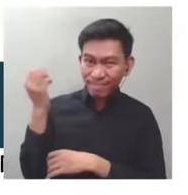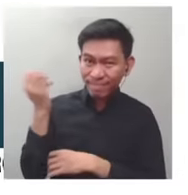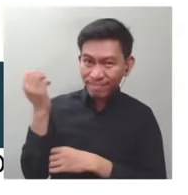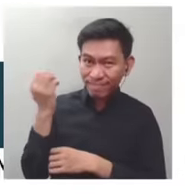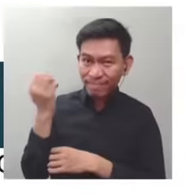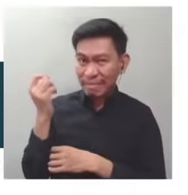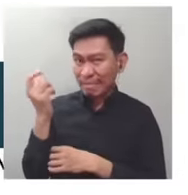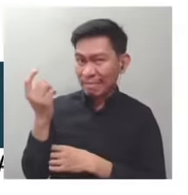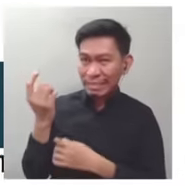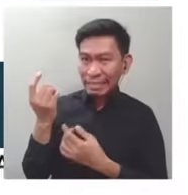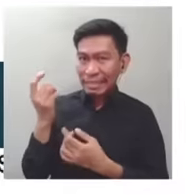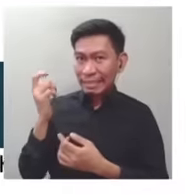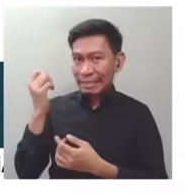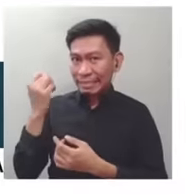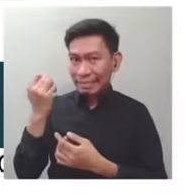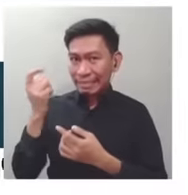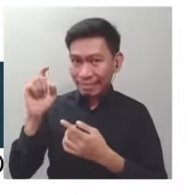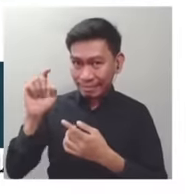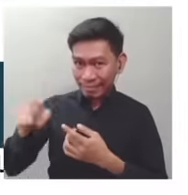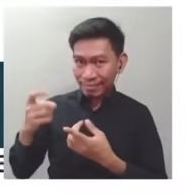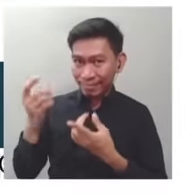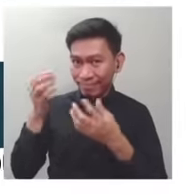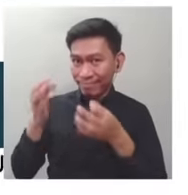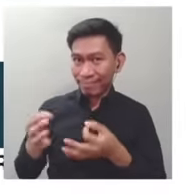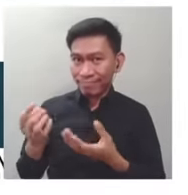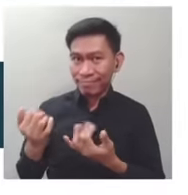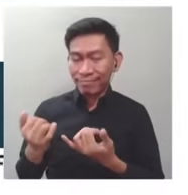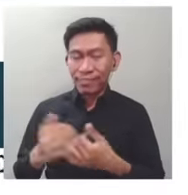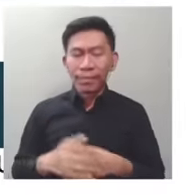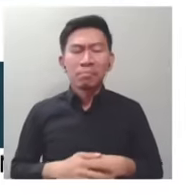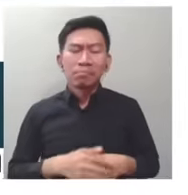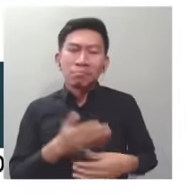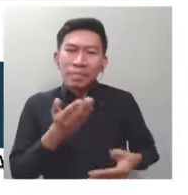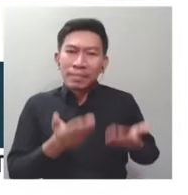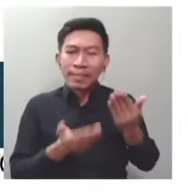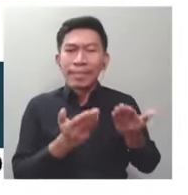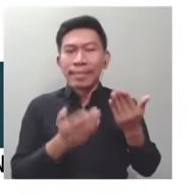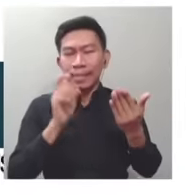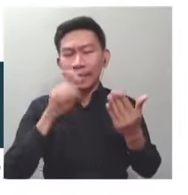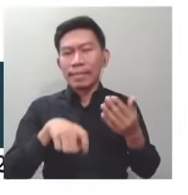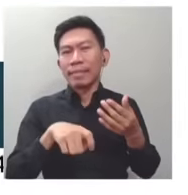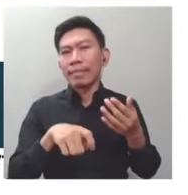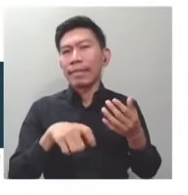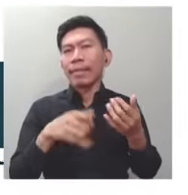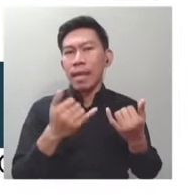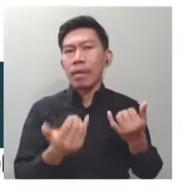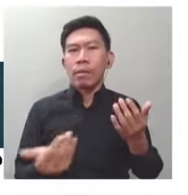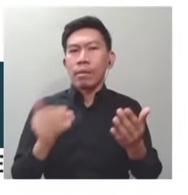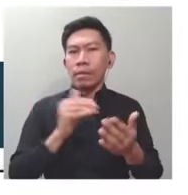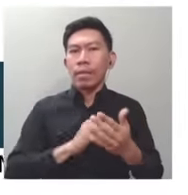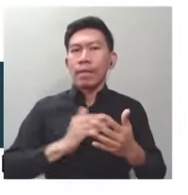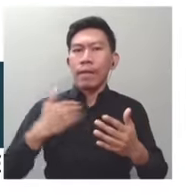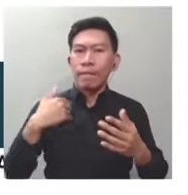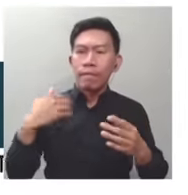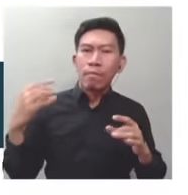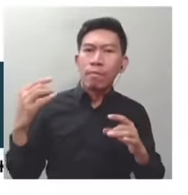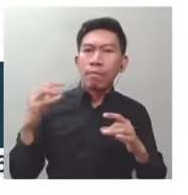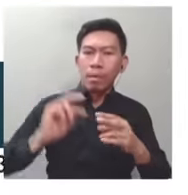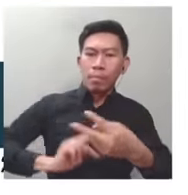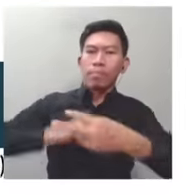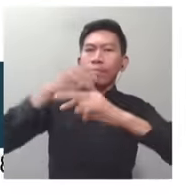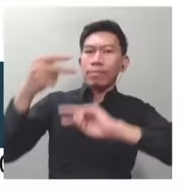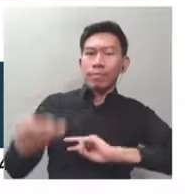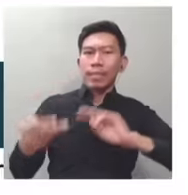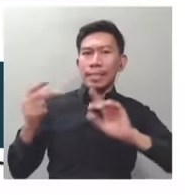Probably, you know, if I'll be asked, probably it's time that we make that pushback against China. Professor, at the time that